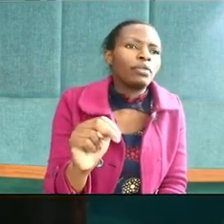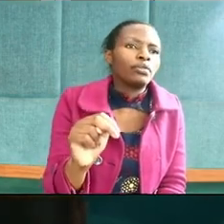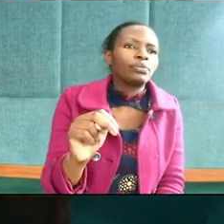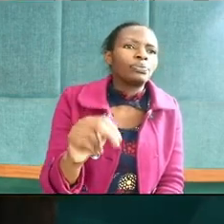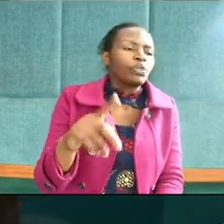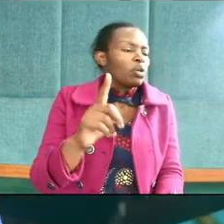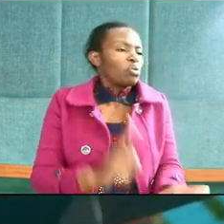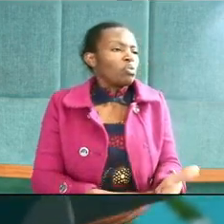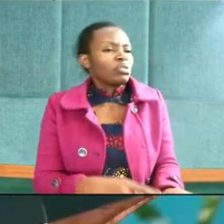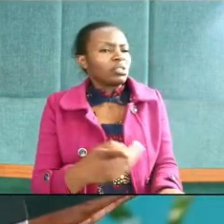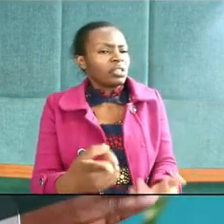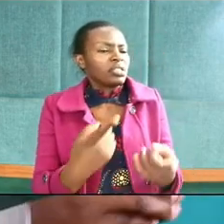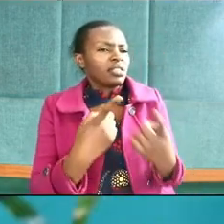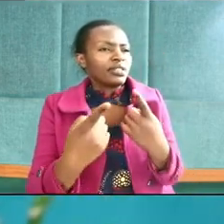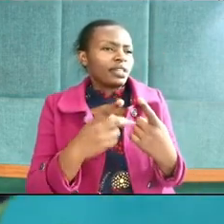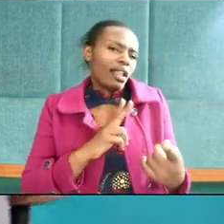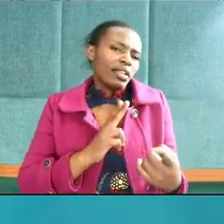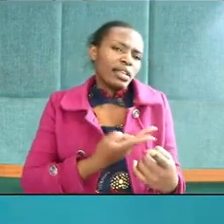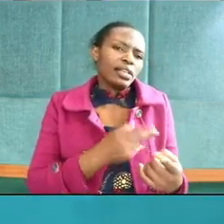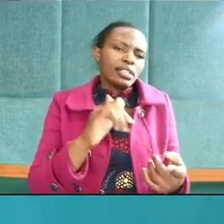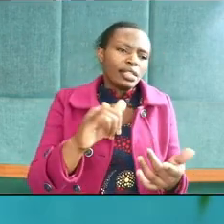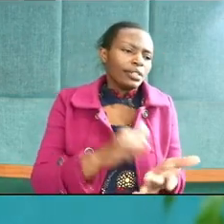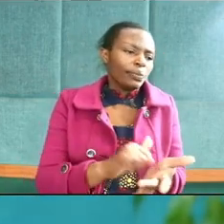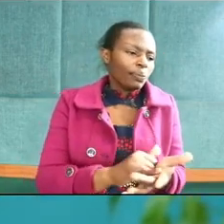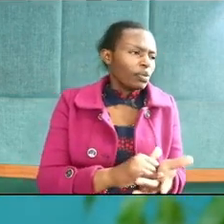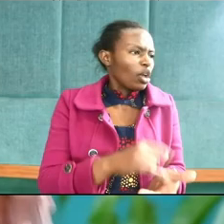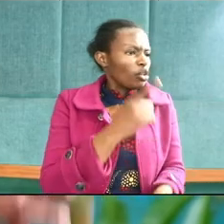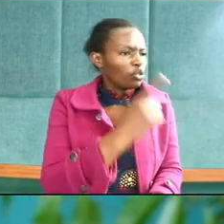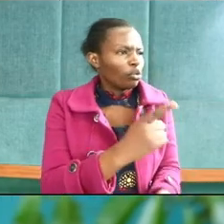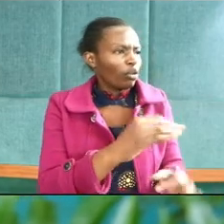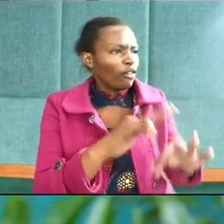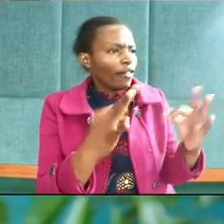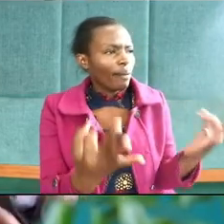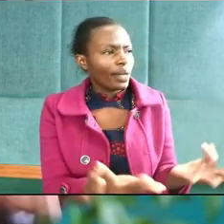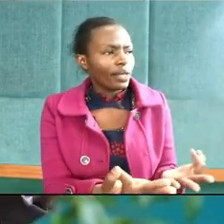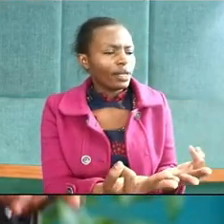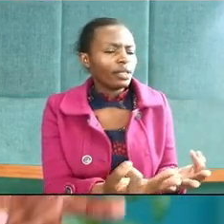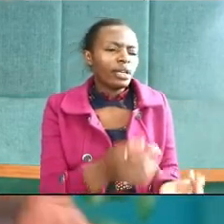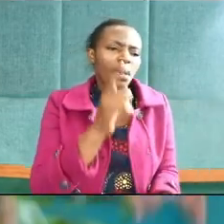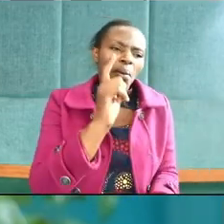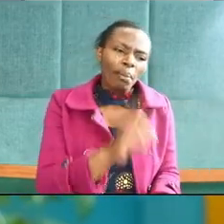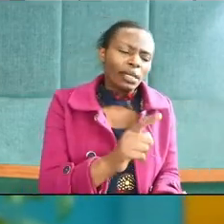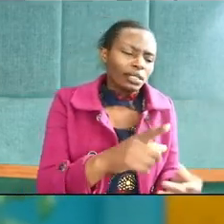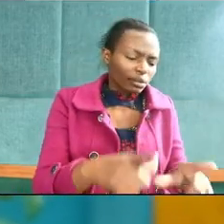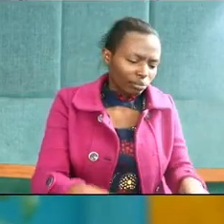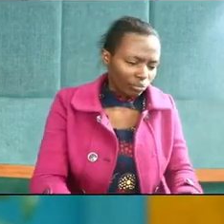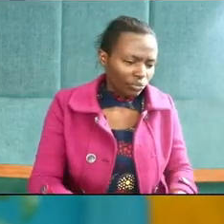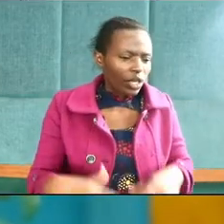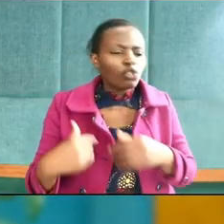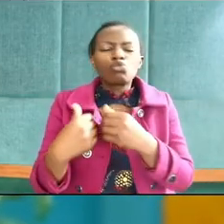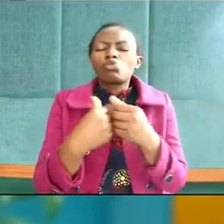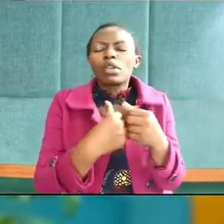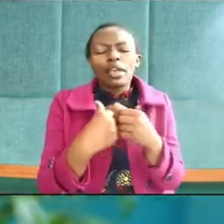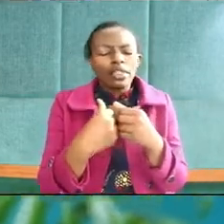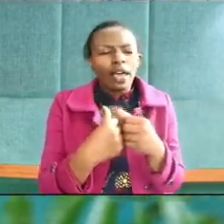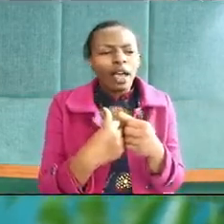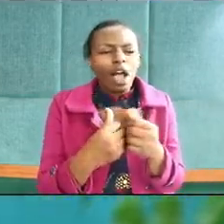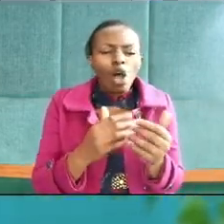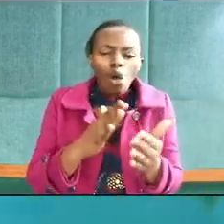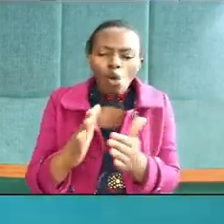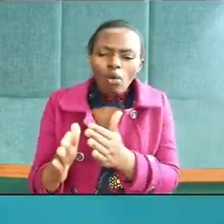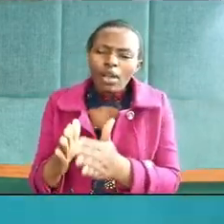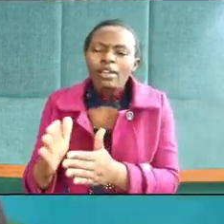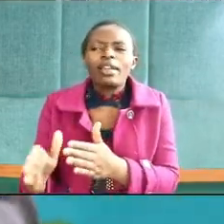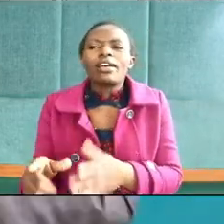What this entails is, you as a family must live together, organize yourselves